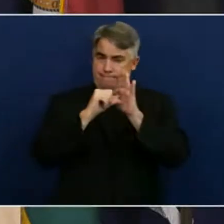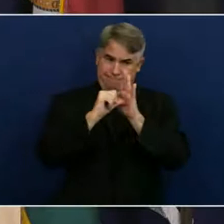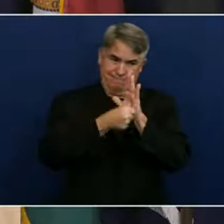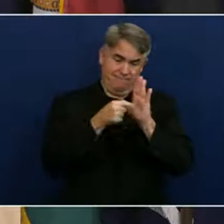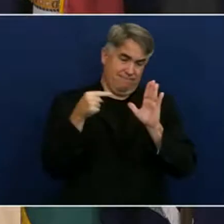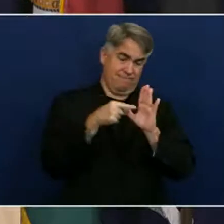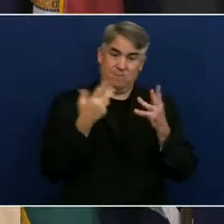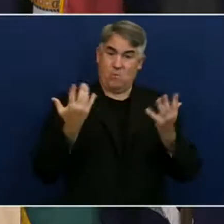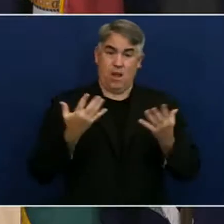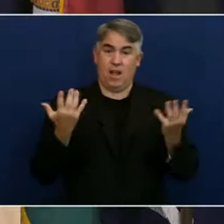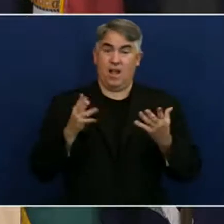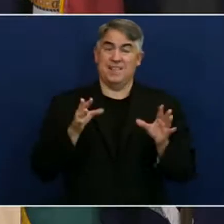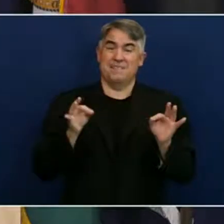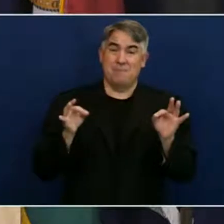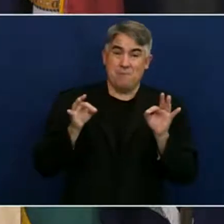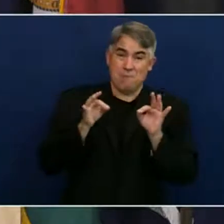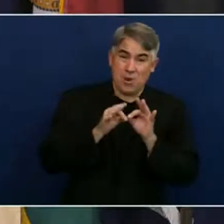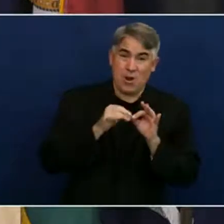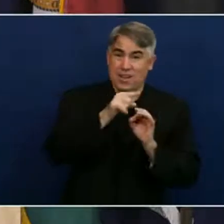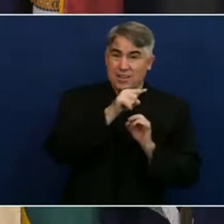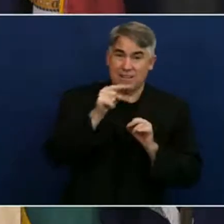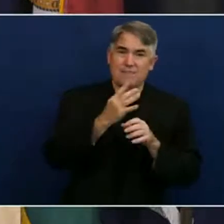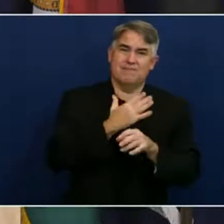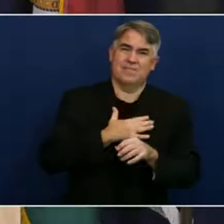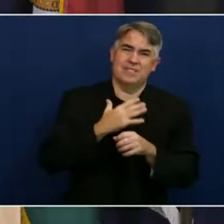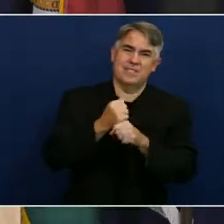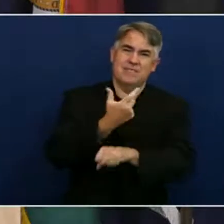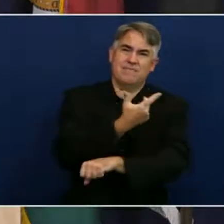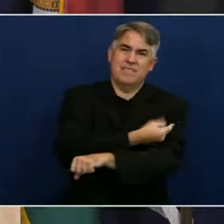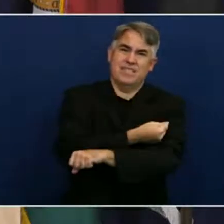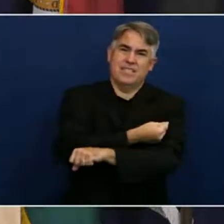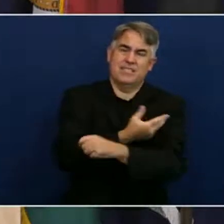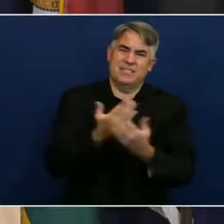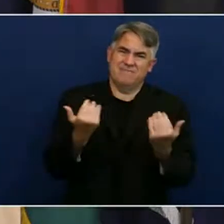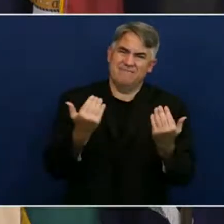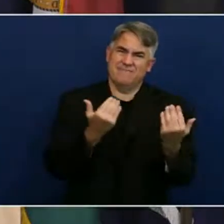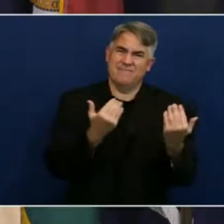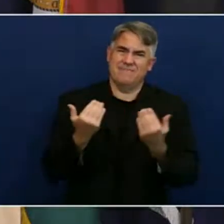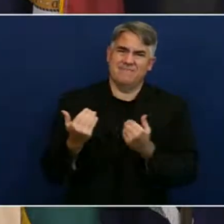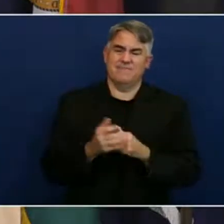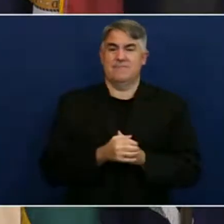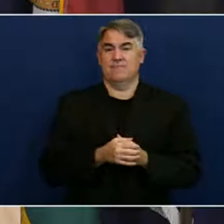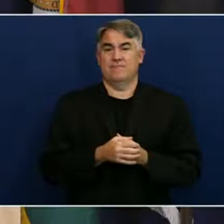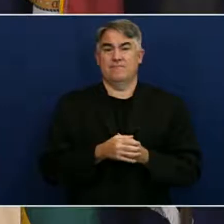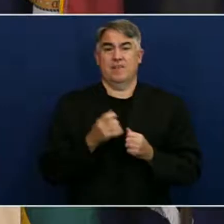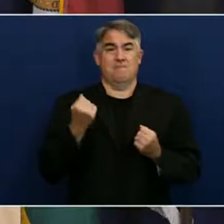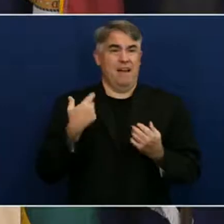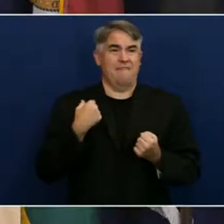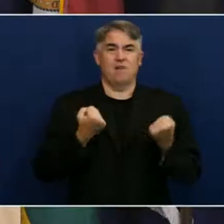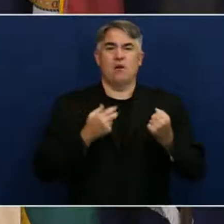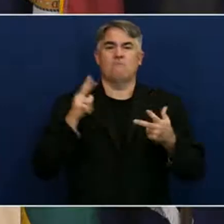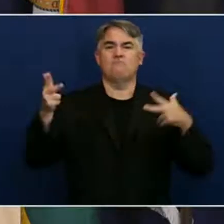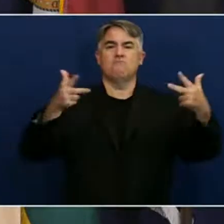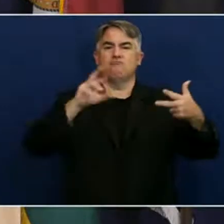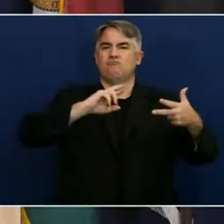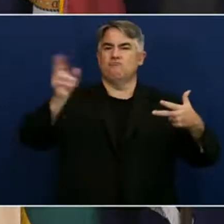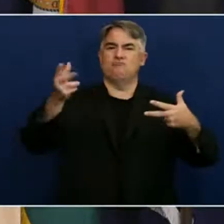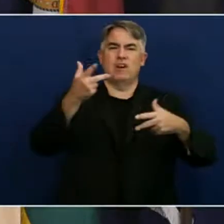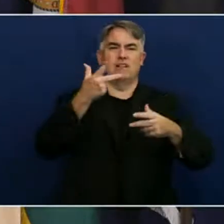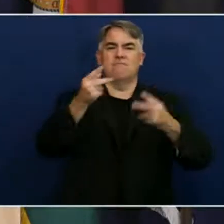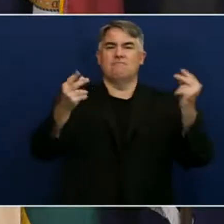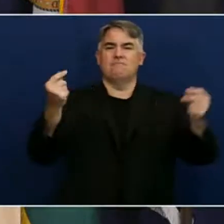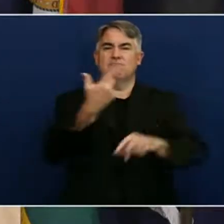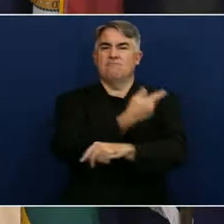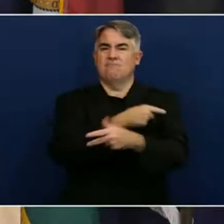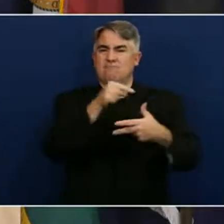vaccinated. We have, like Chair Fletcher mentioned, 27 mobile units for people's convenience, and we're going to continue to advocate and ensure that people